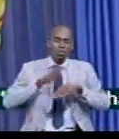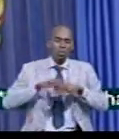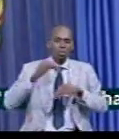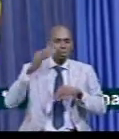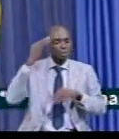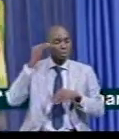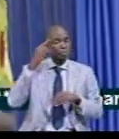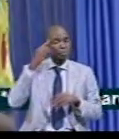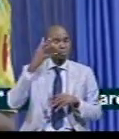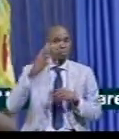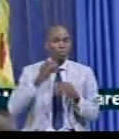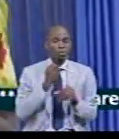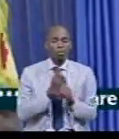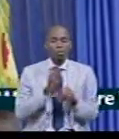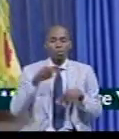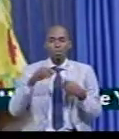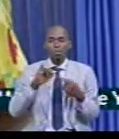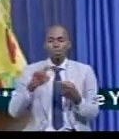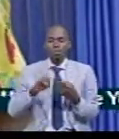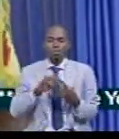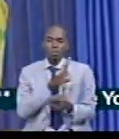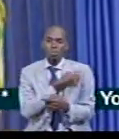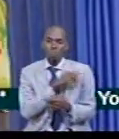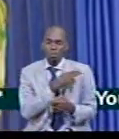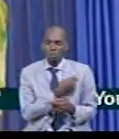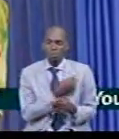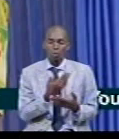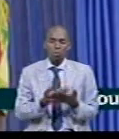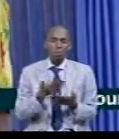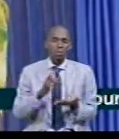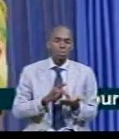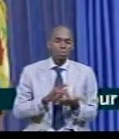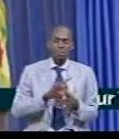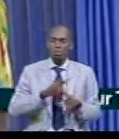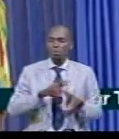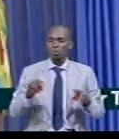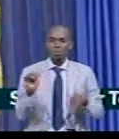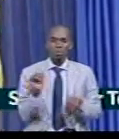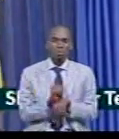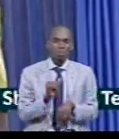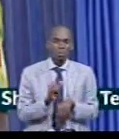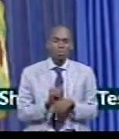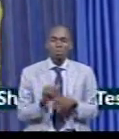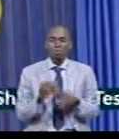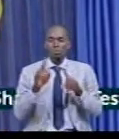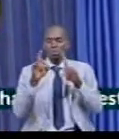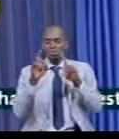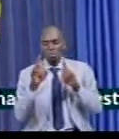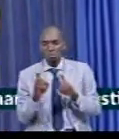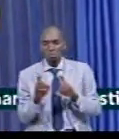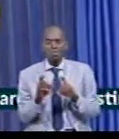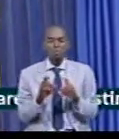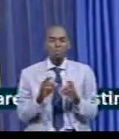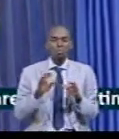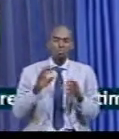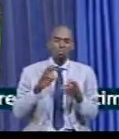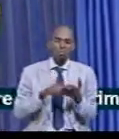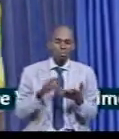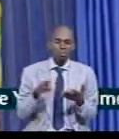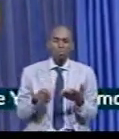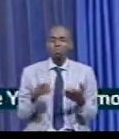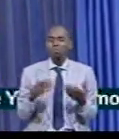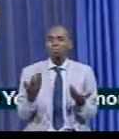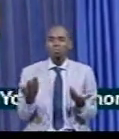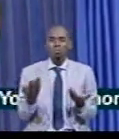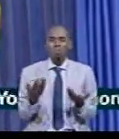4 years, I've been going to hospitals, buying drugs, but to no avail. Examination, when it's time for examination, this headache could come, and I